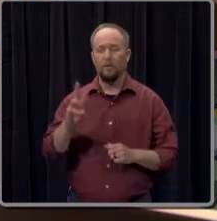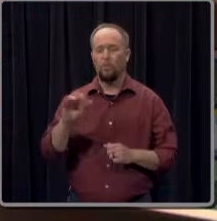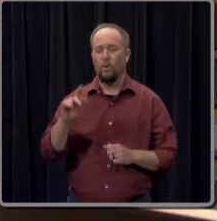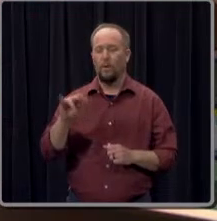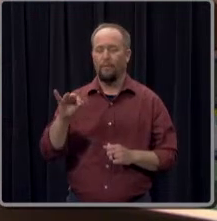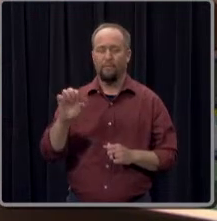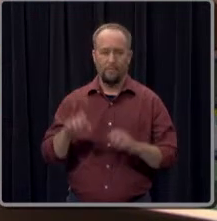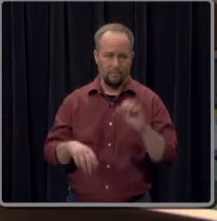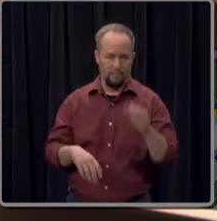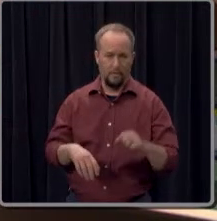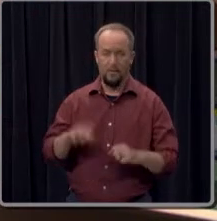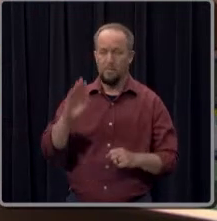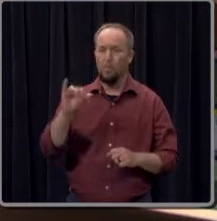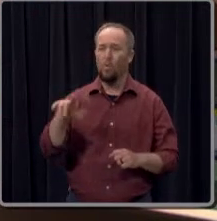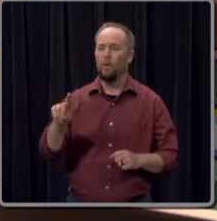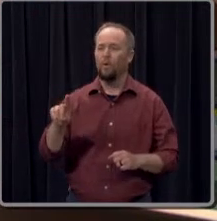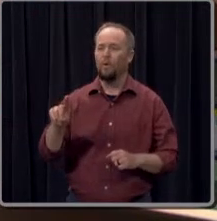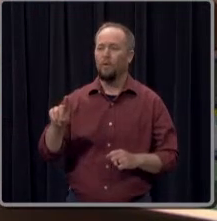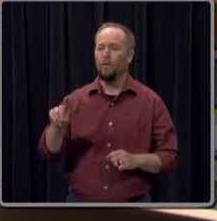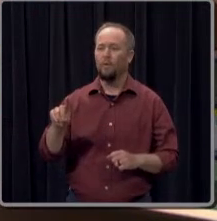Wycliffe? Yes. Mr. Boyd?